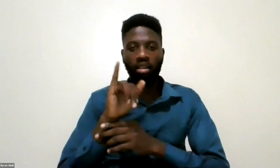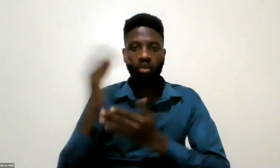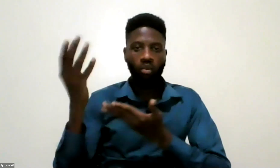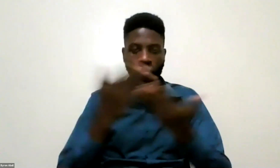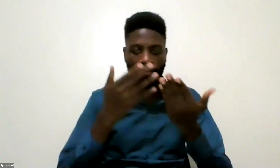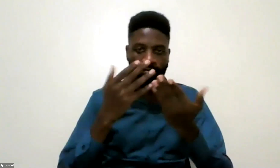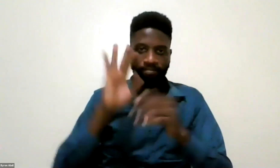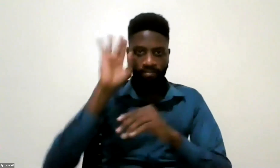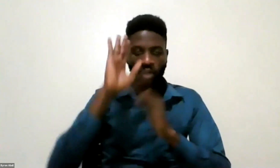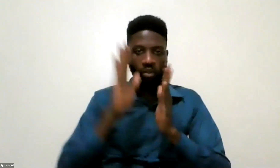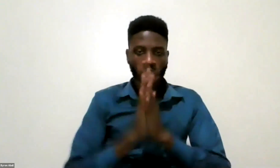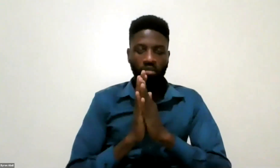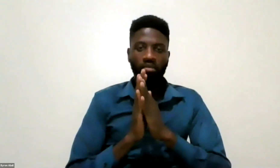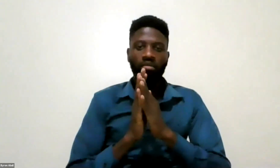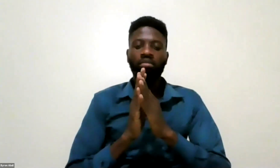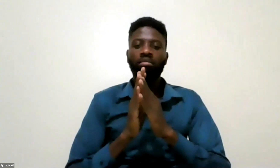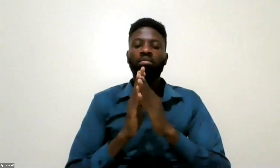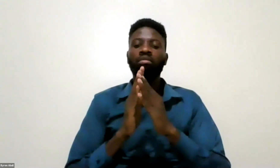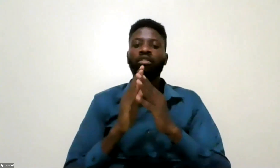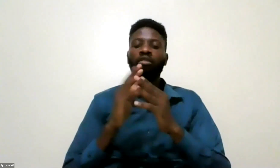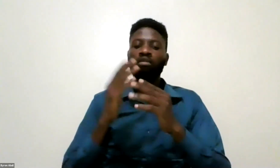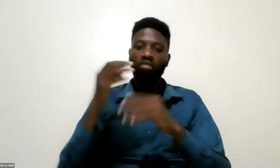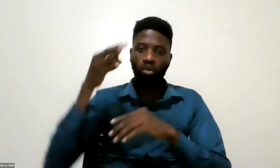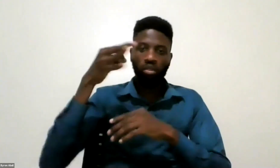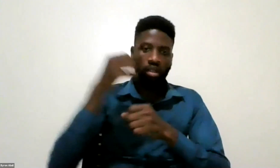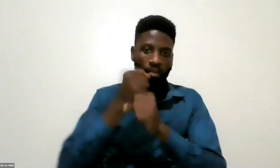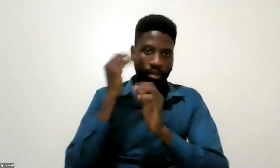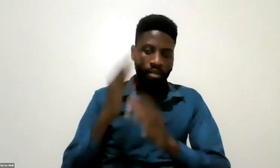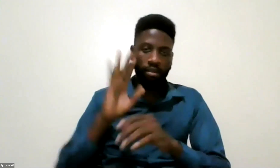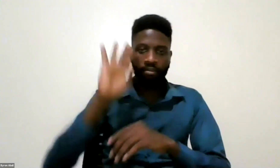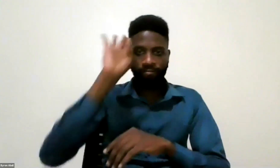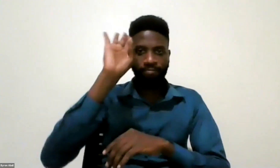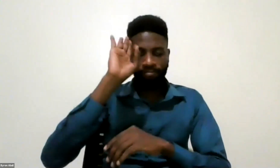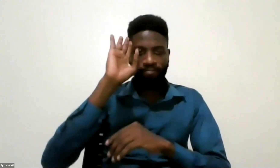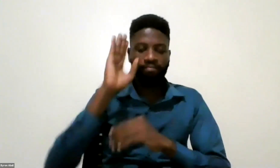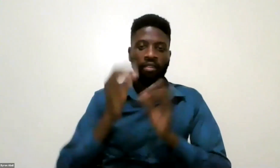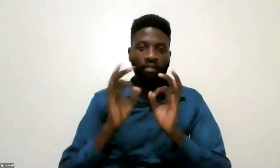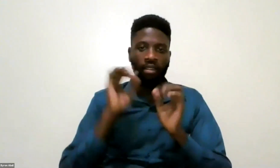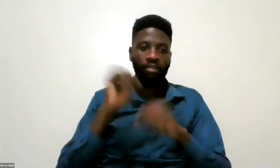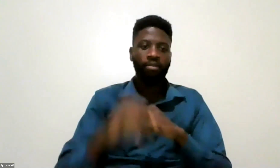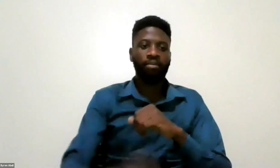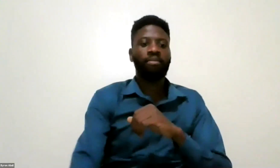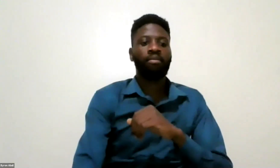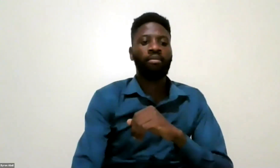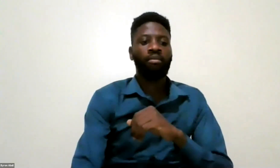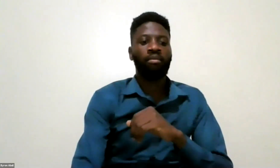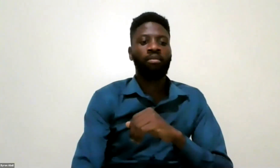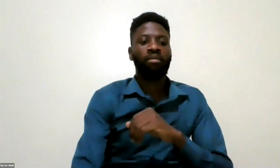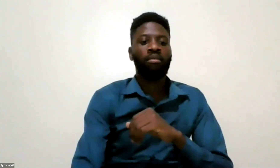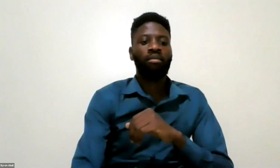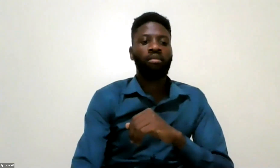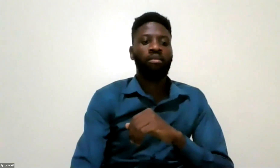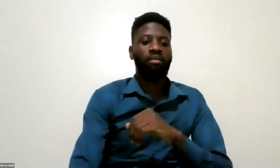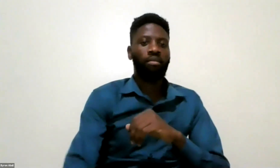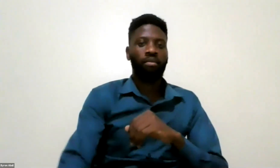the slogan Future Makers. So Byron, if you can sign for us, Future